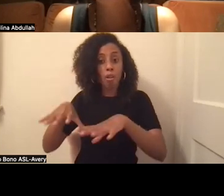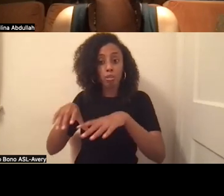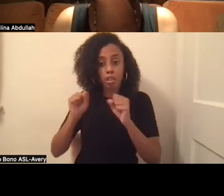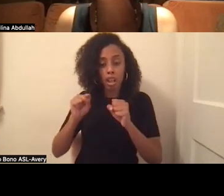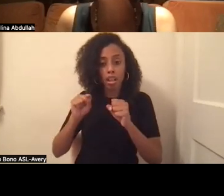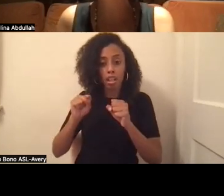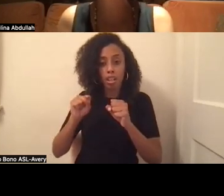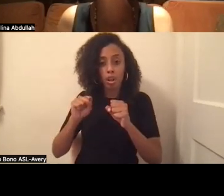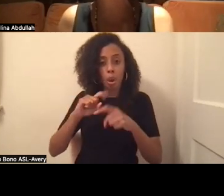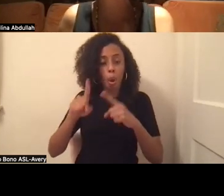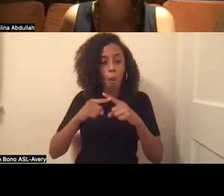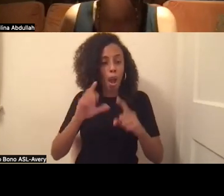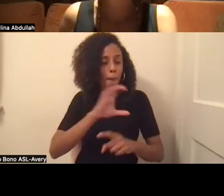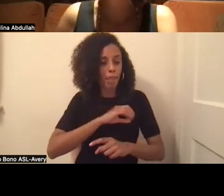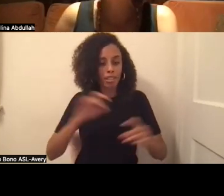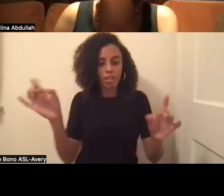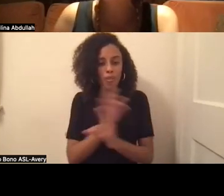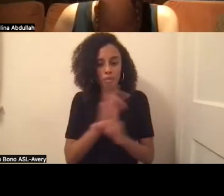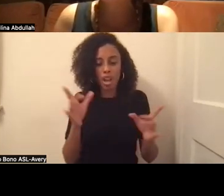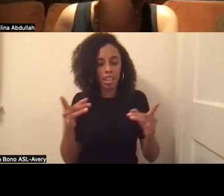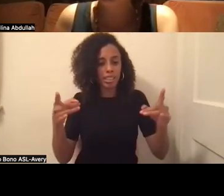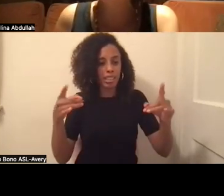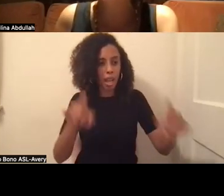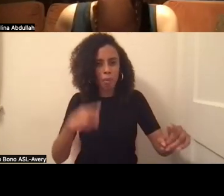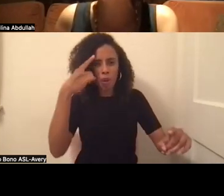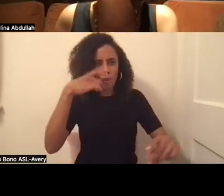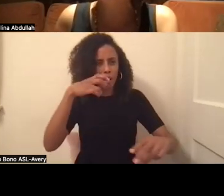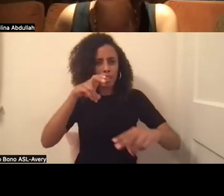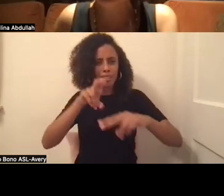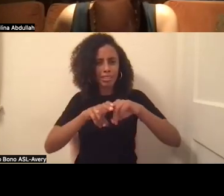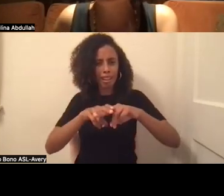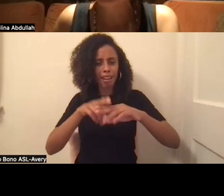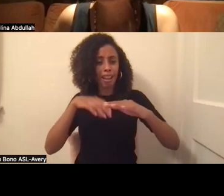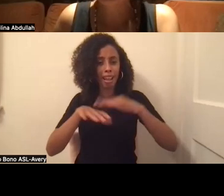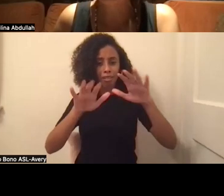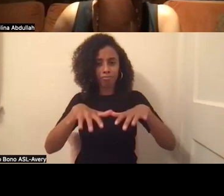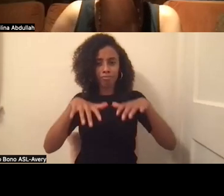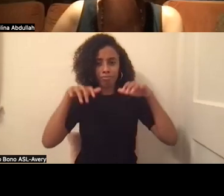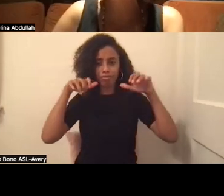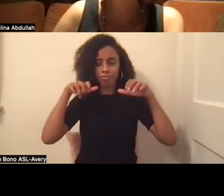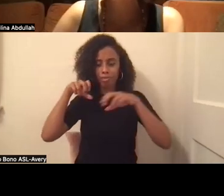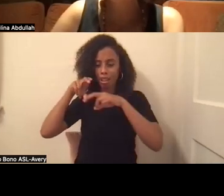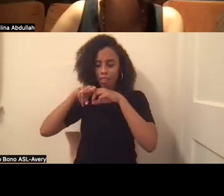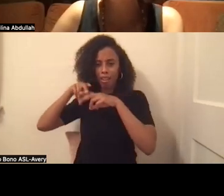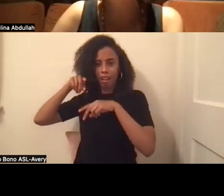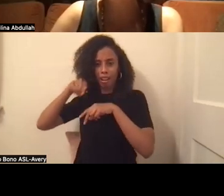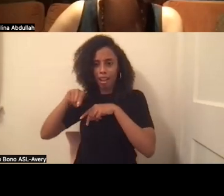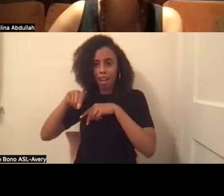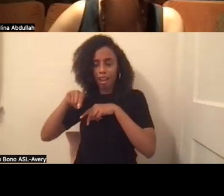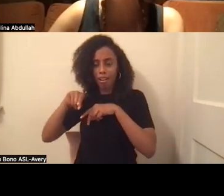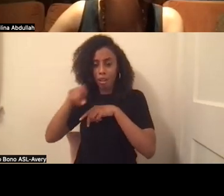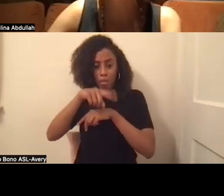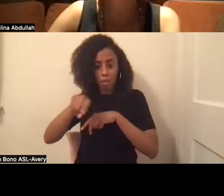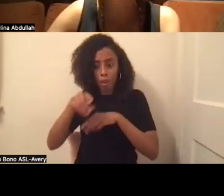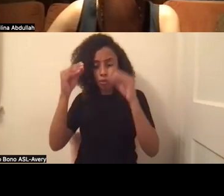unleashing police violence on us for sitting in the back of an auditorium, right? And those of us who teach know that when